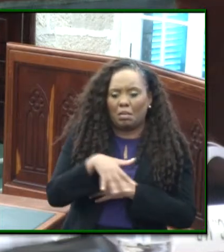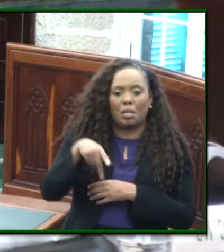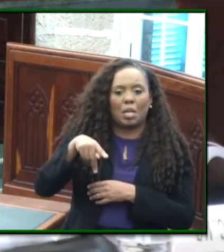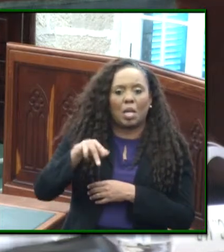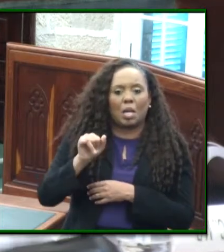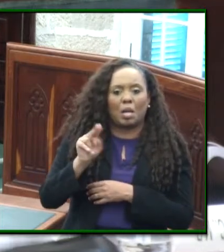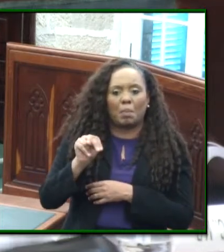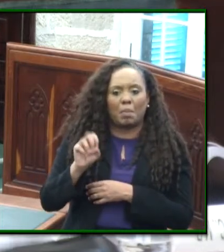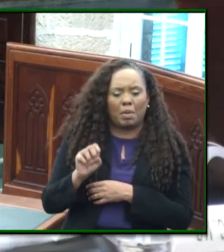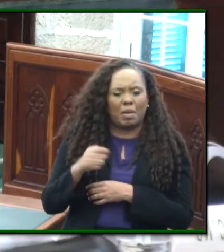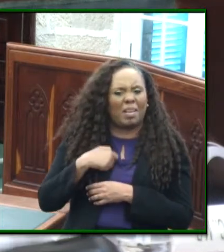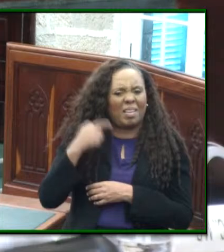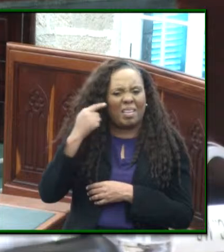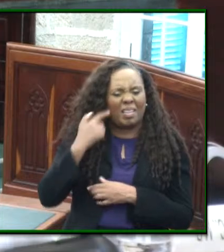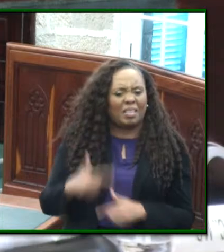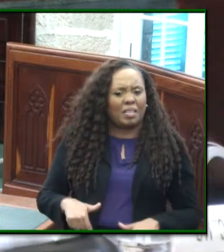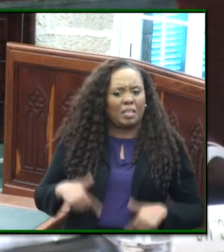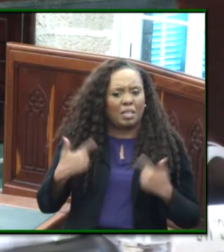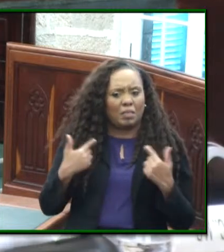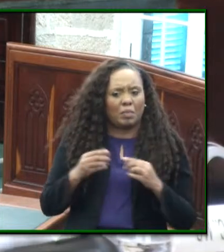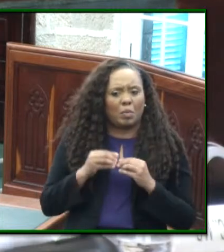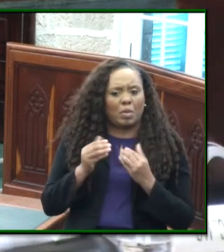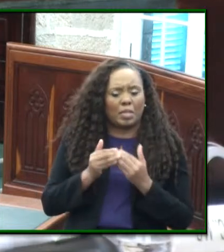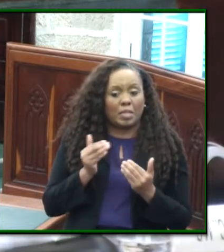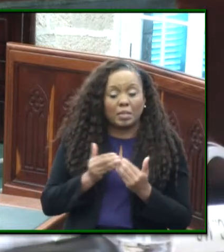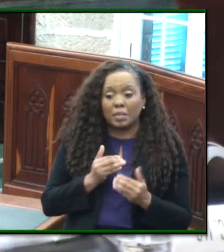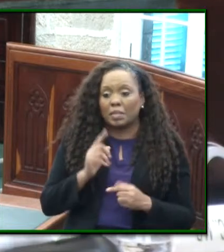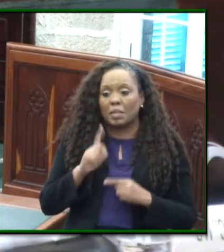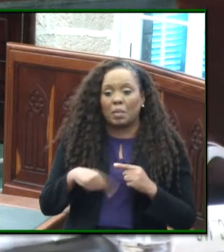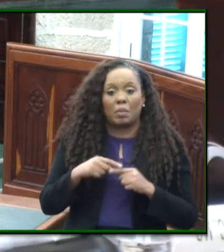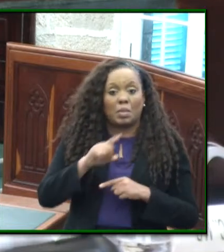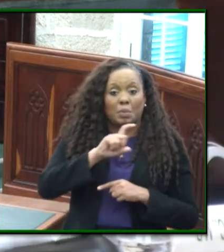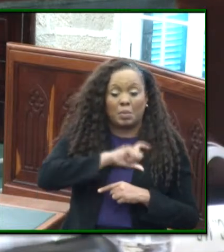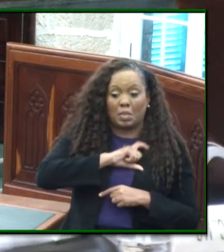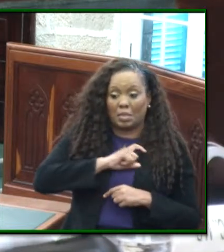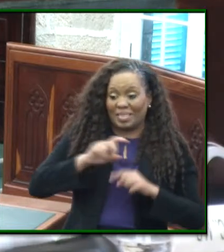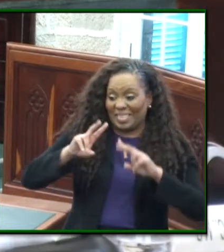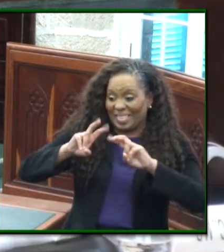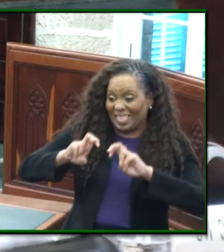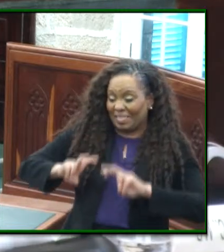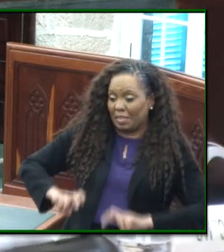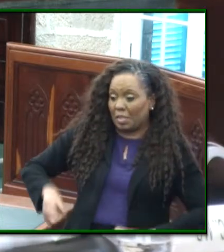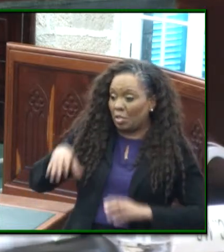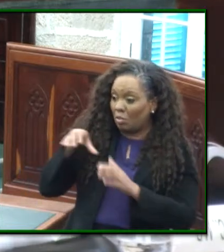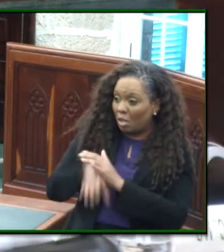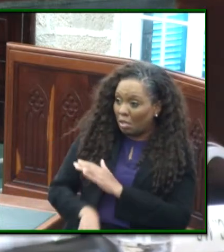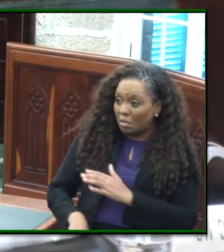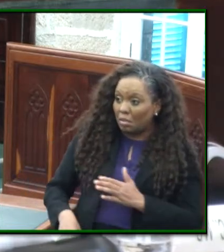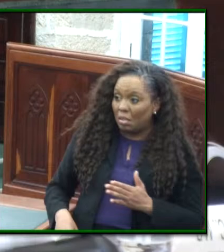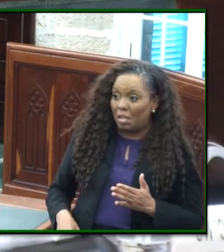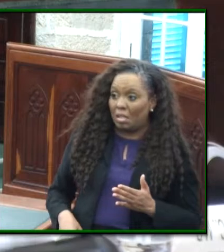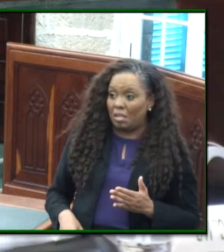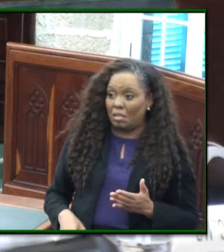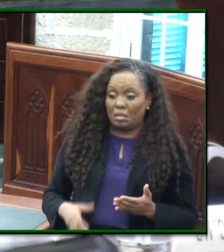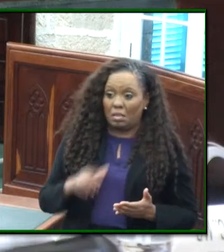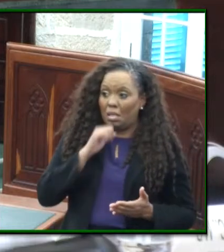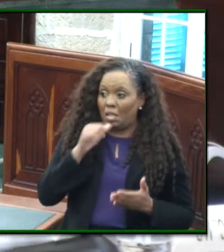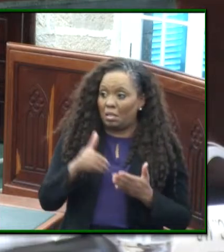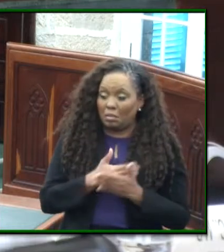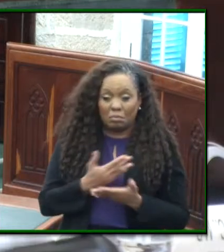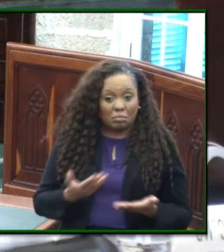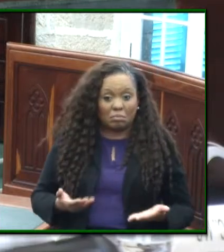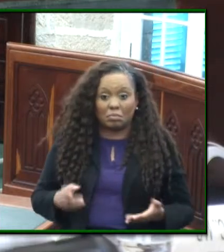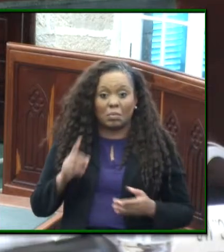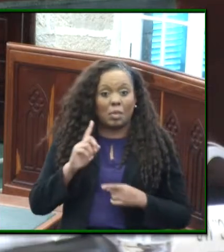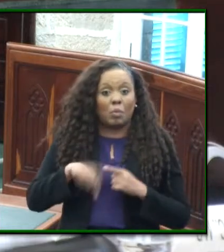life a little bit easier for the police when they're investigating crimes. It is not new to any of us. When we get on a plane and we go